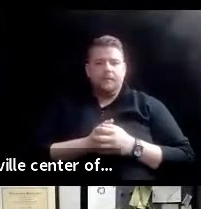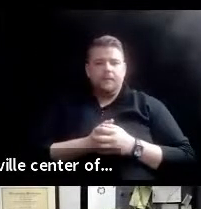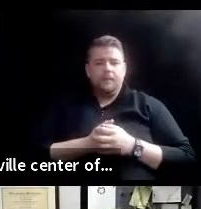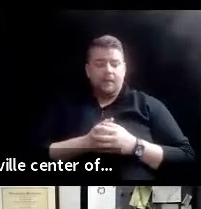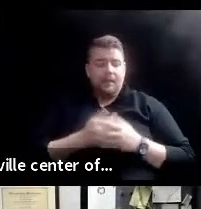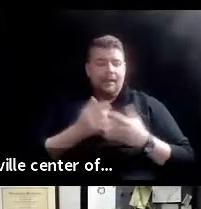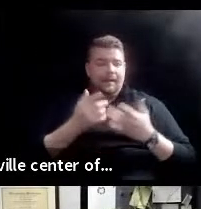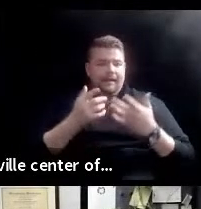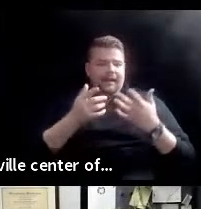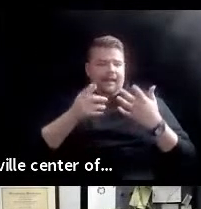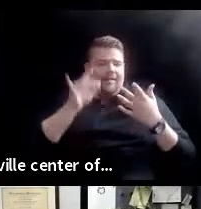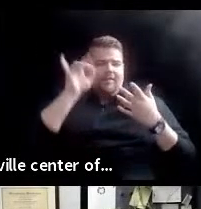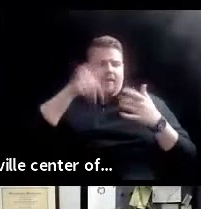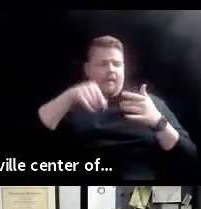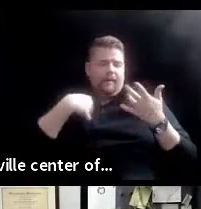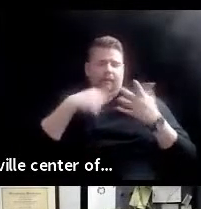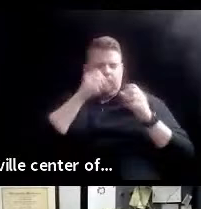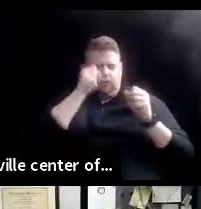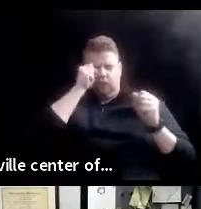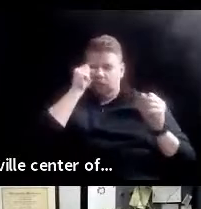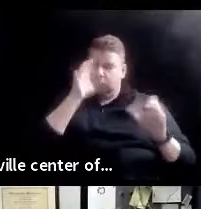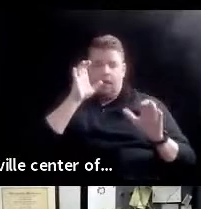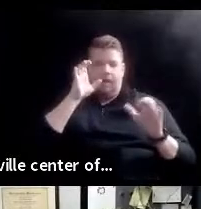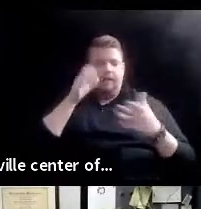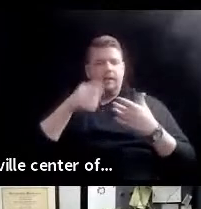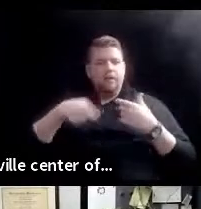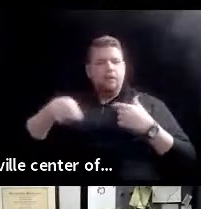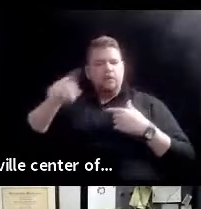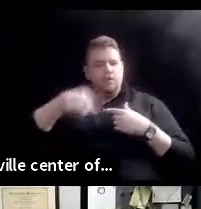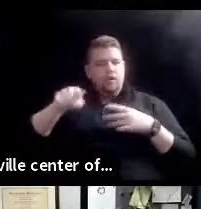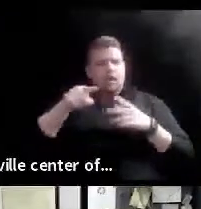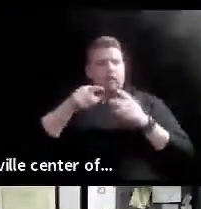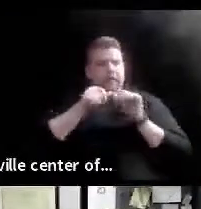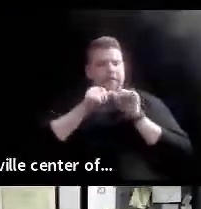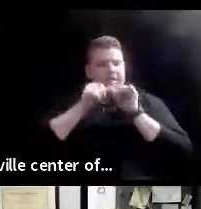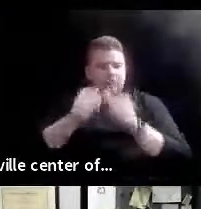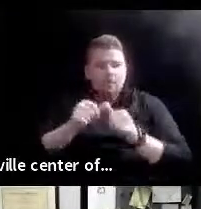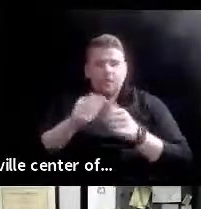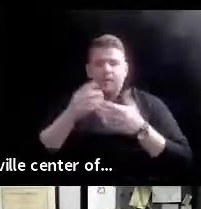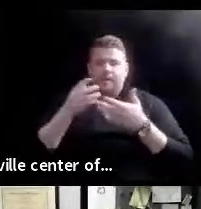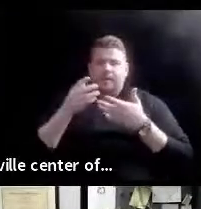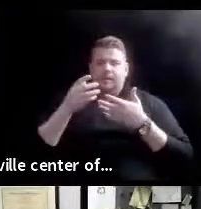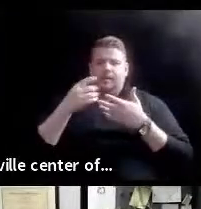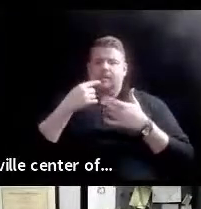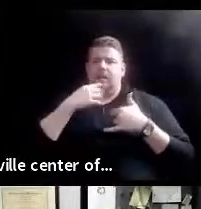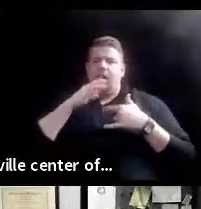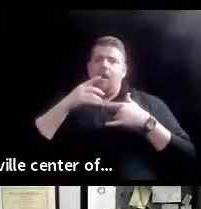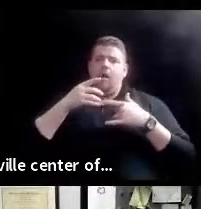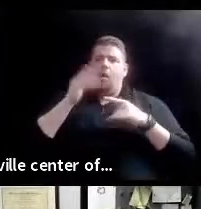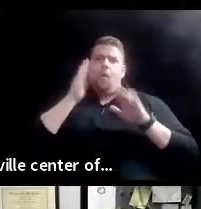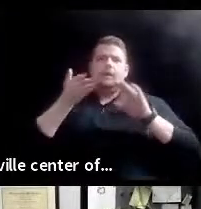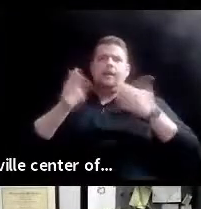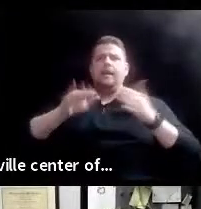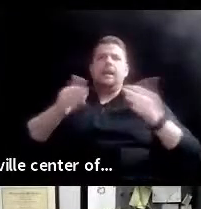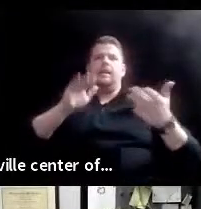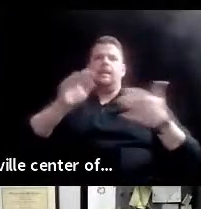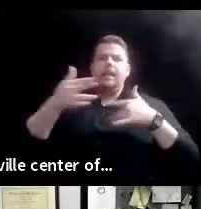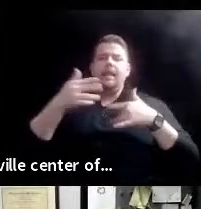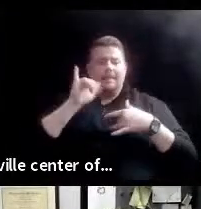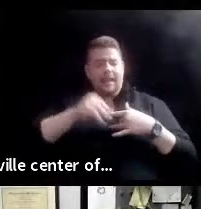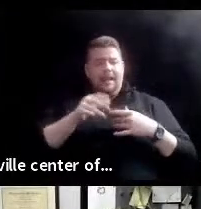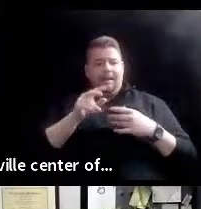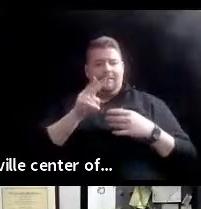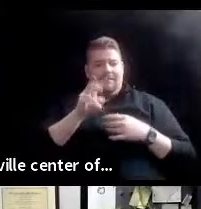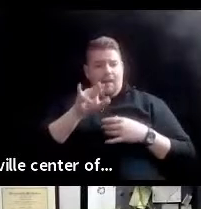This is just unfathomable. You're continuously marketing of the harbinger of death, a virus that has a recovery rate of